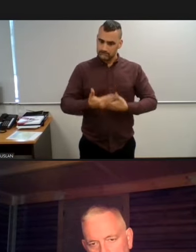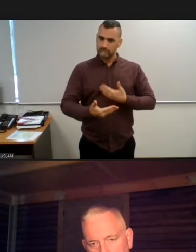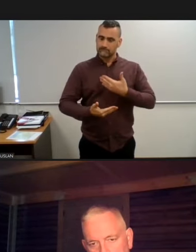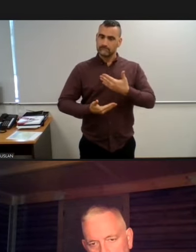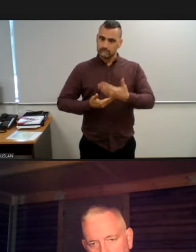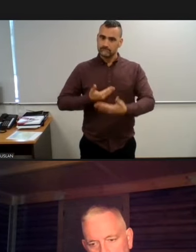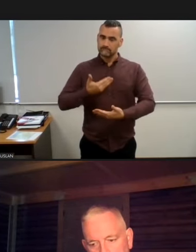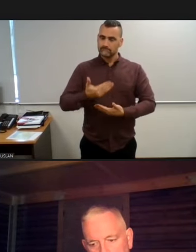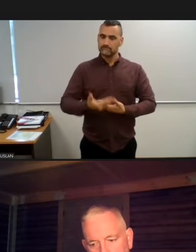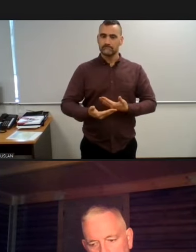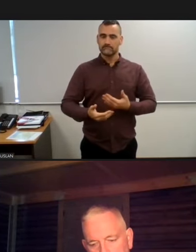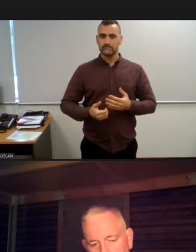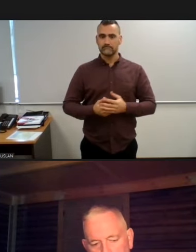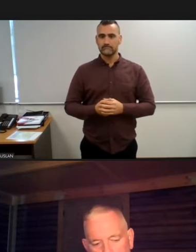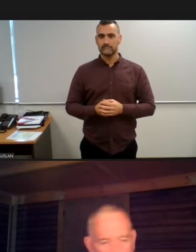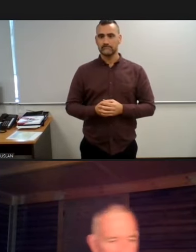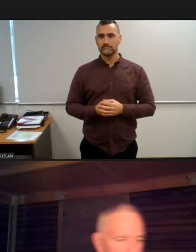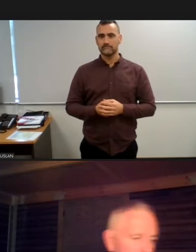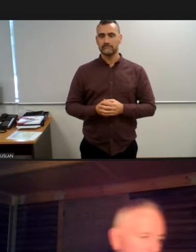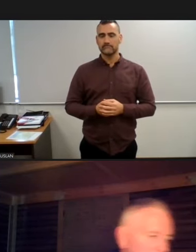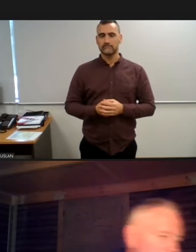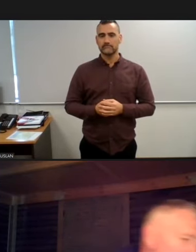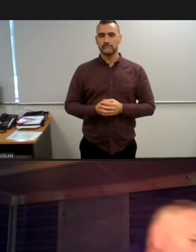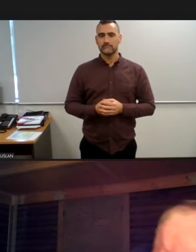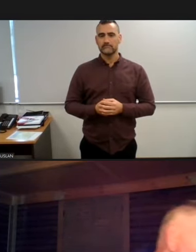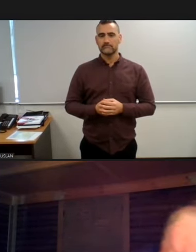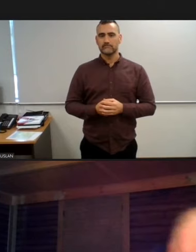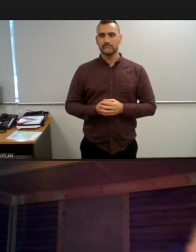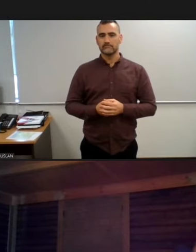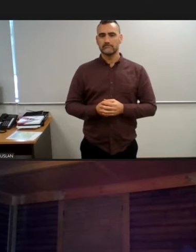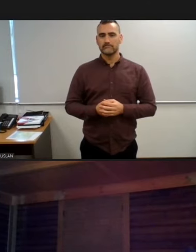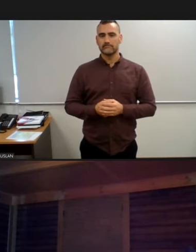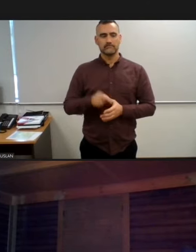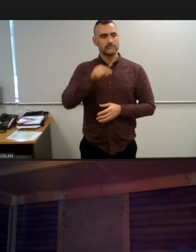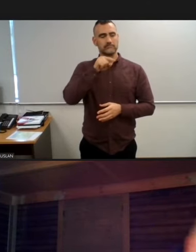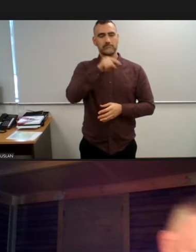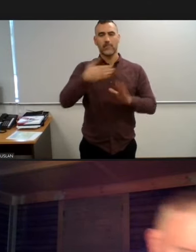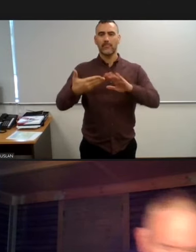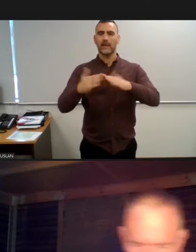with some of the people doing door knocking, the community engagement teams that are